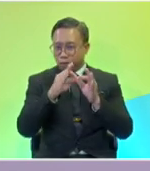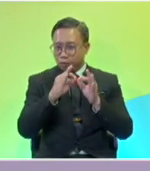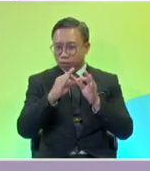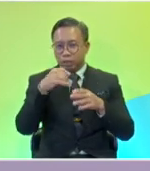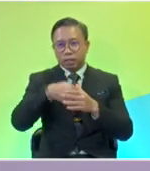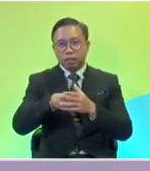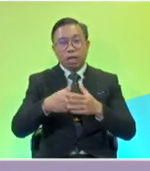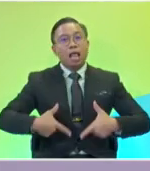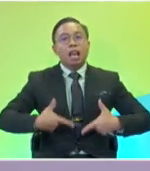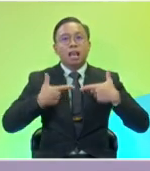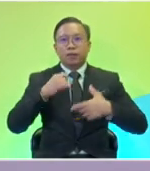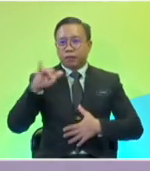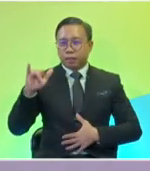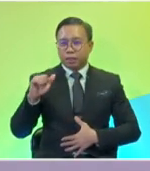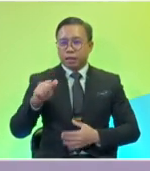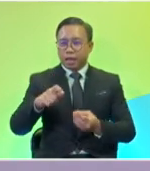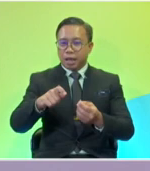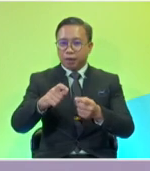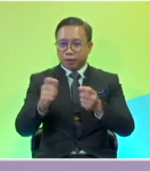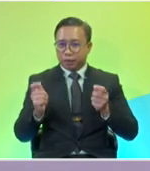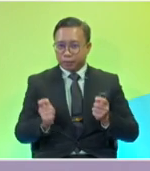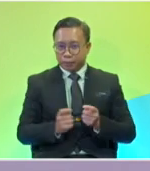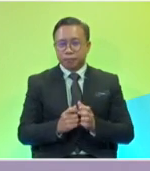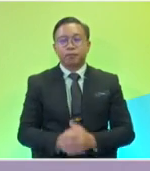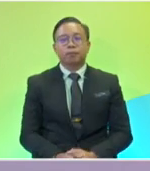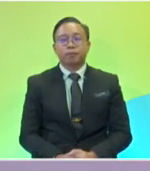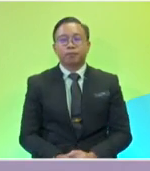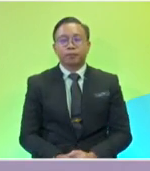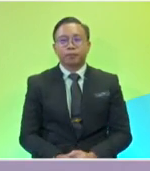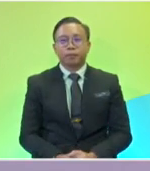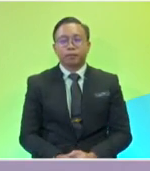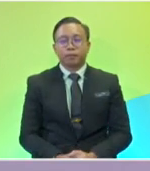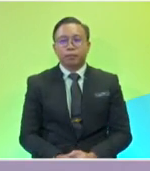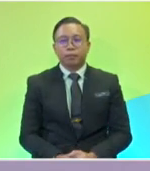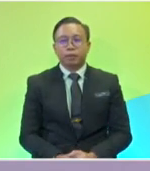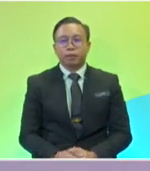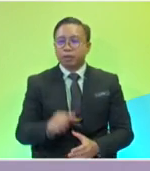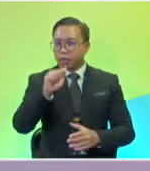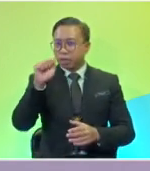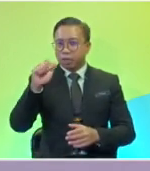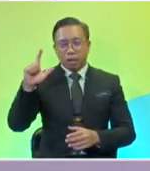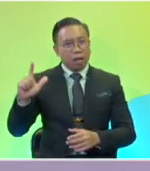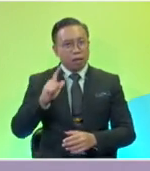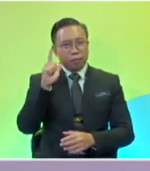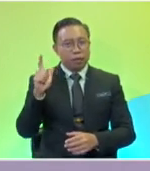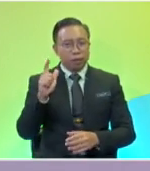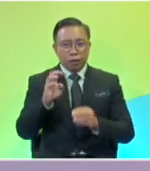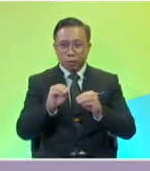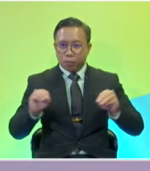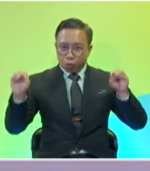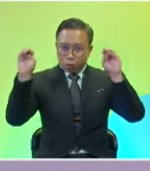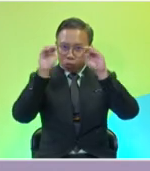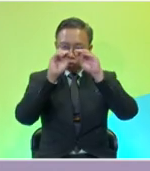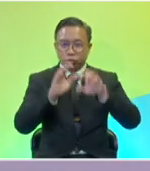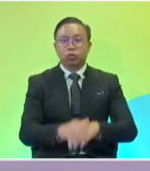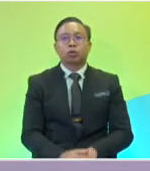living area. Mm-hmm. Okay. There's a community helper. Mm-hmm. Okay. There's a library, mosque, place of